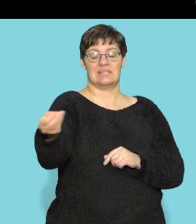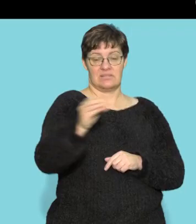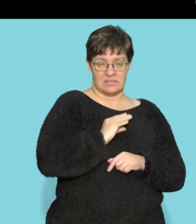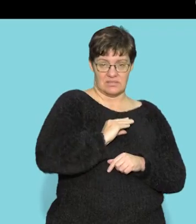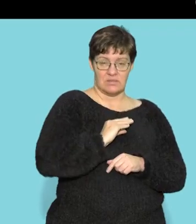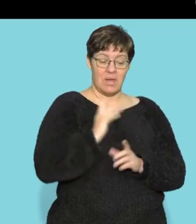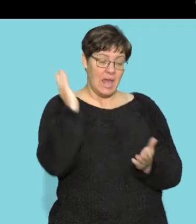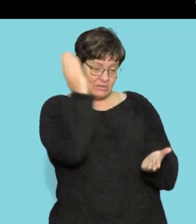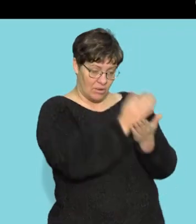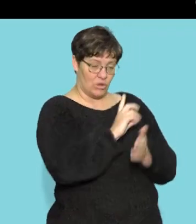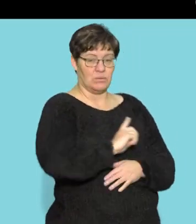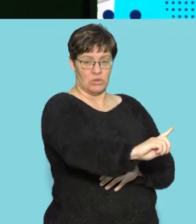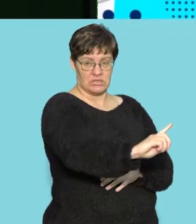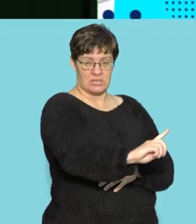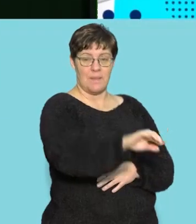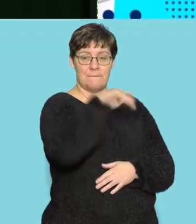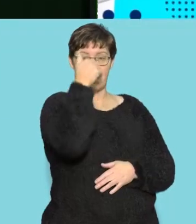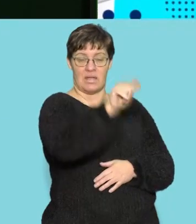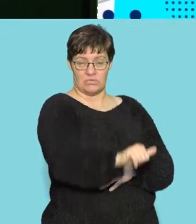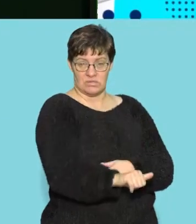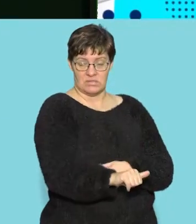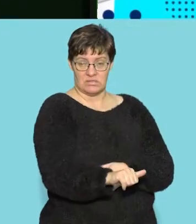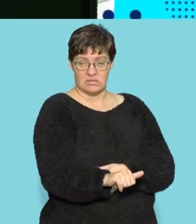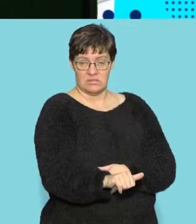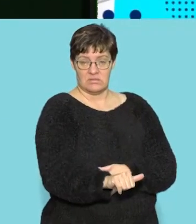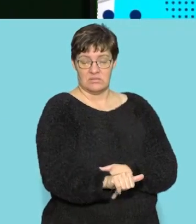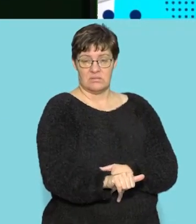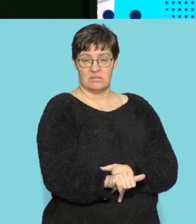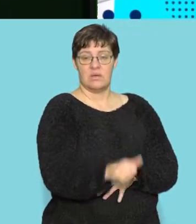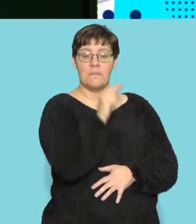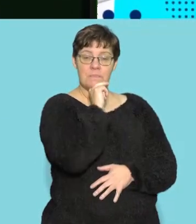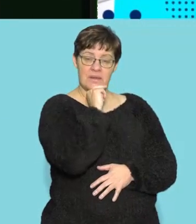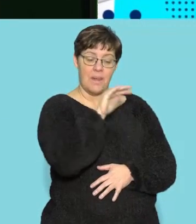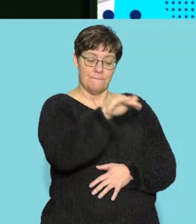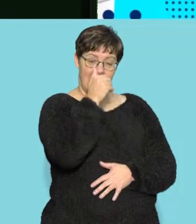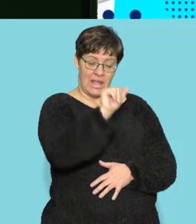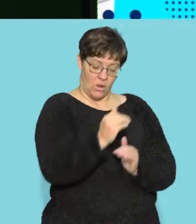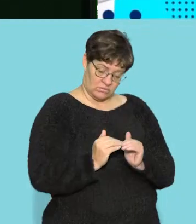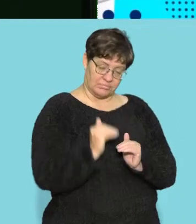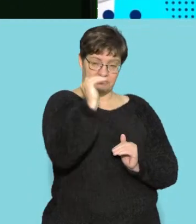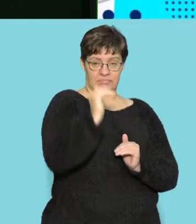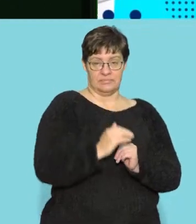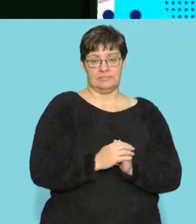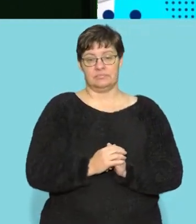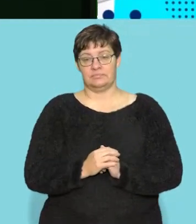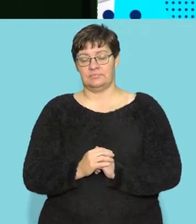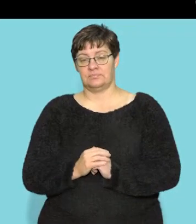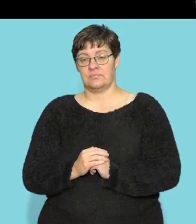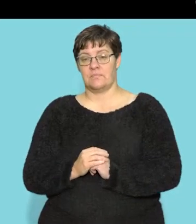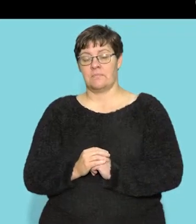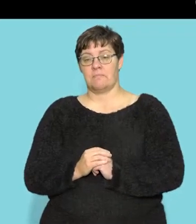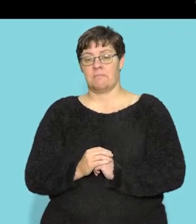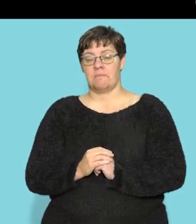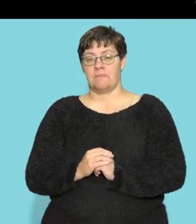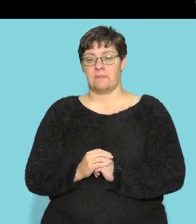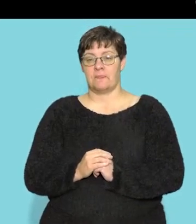that was directly deposited into your bank account. So obviously it's going to increase your bank account.